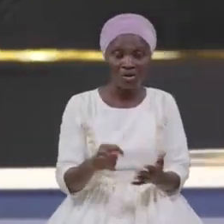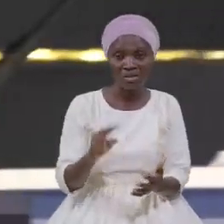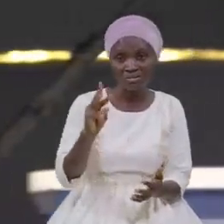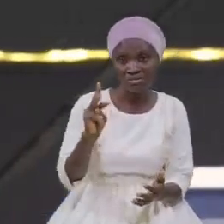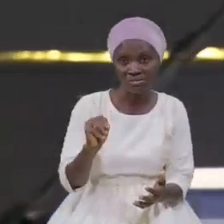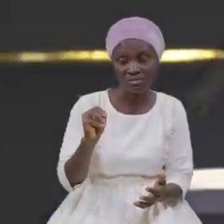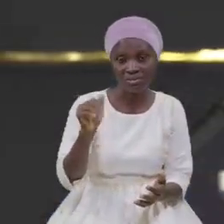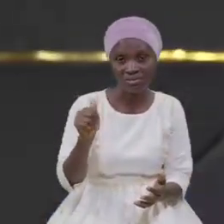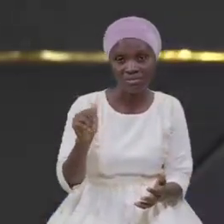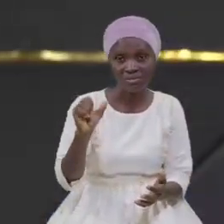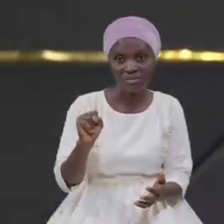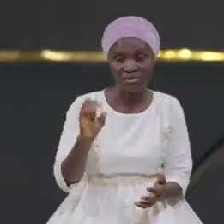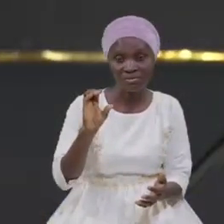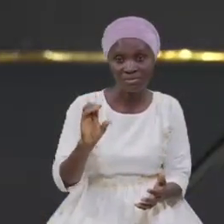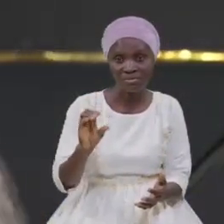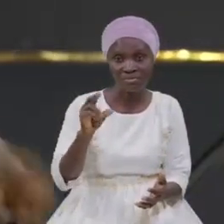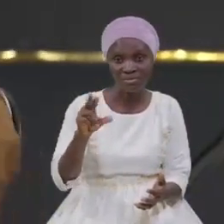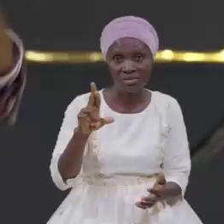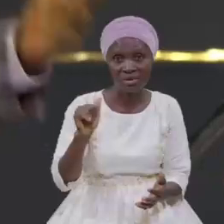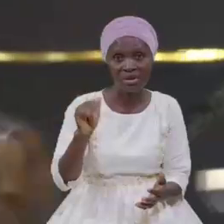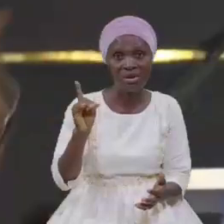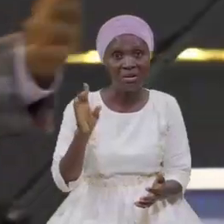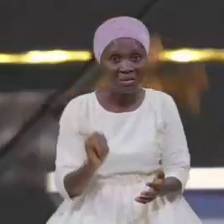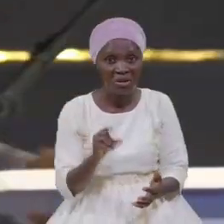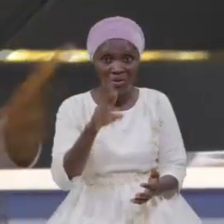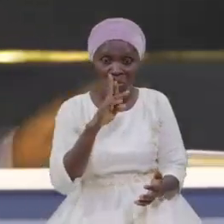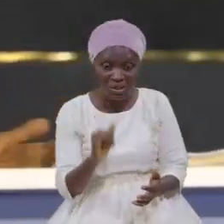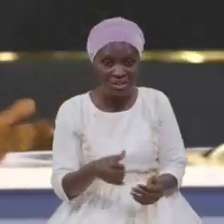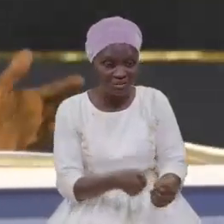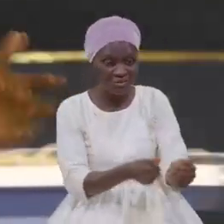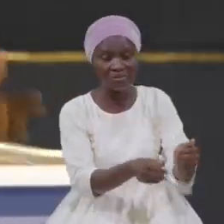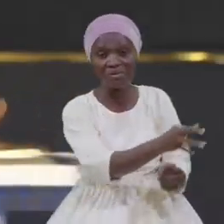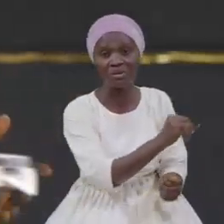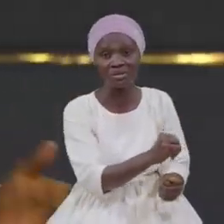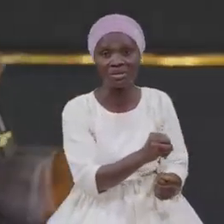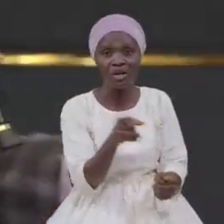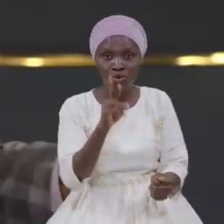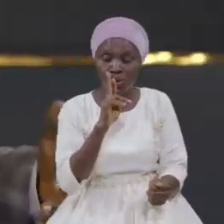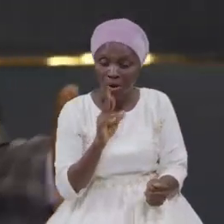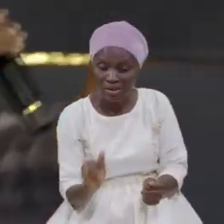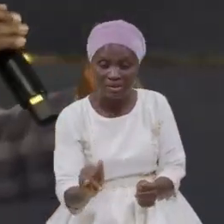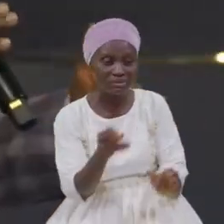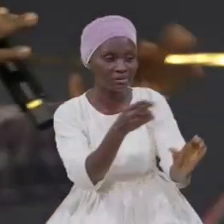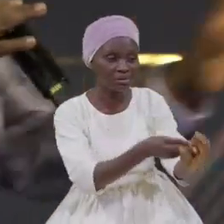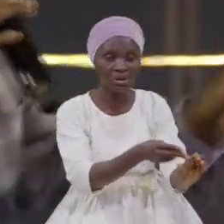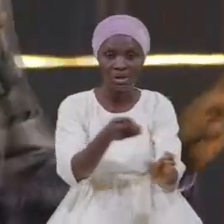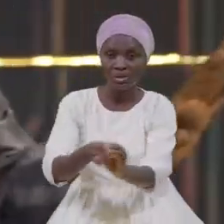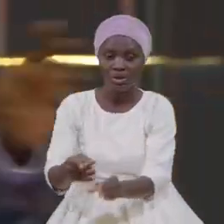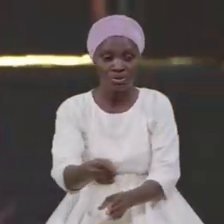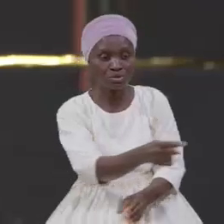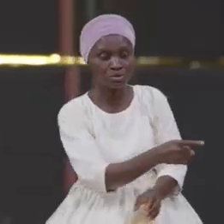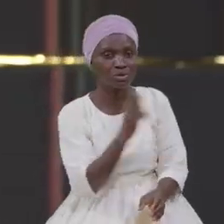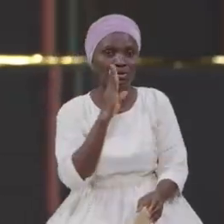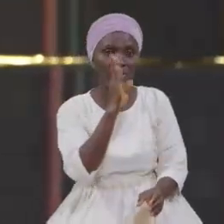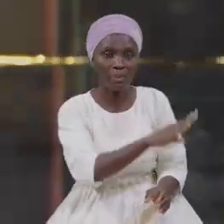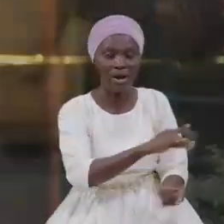know, chanting all those things, and you still go to those gangs, and you know, you do whatever they